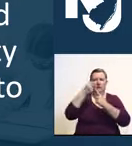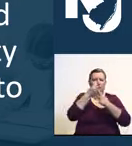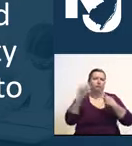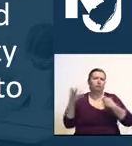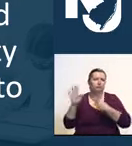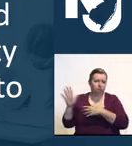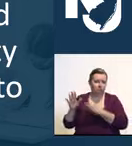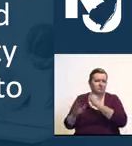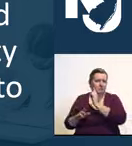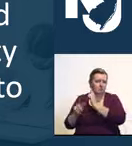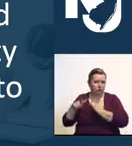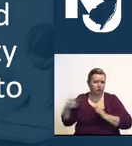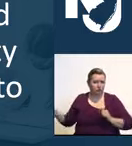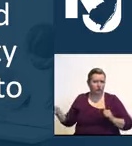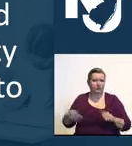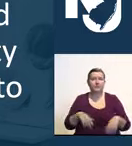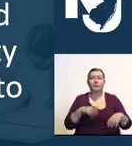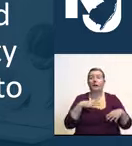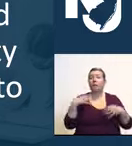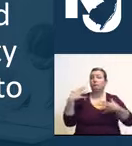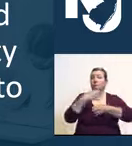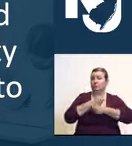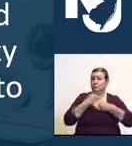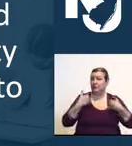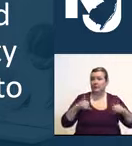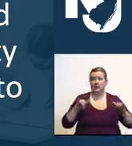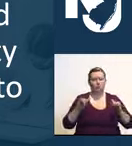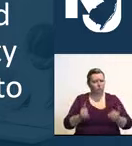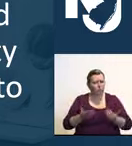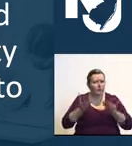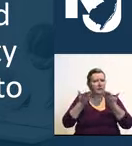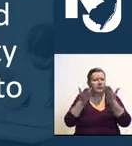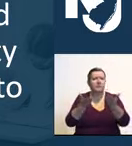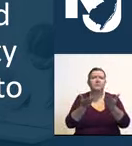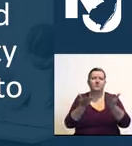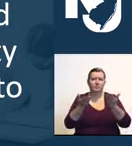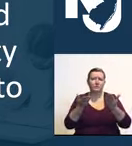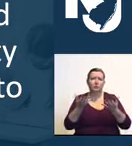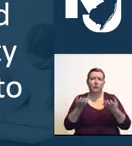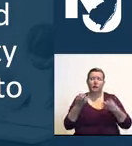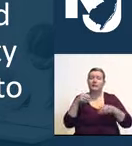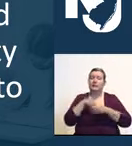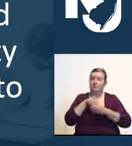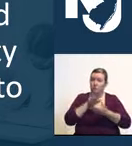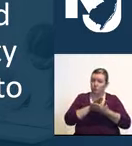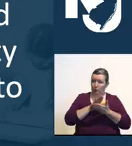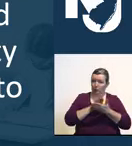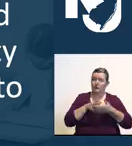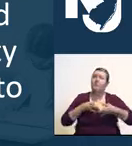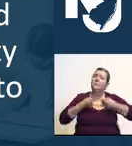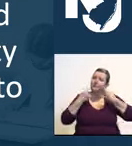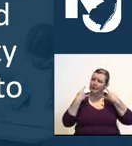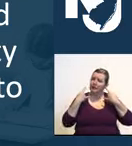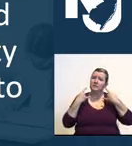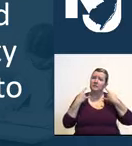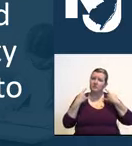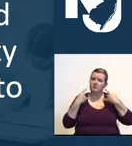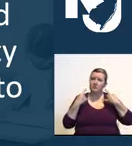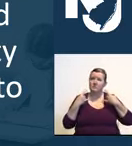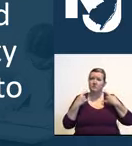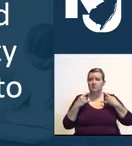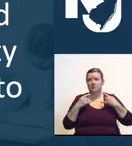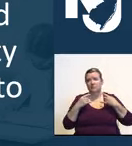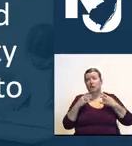it up, we do recommend a return to universal school-wide masking when conditions call for it, including a period